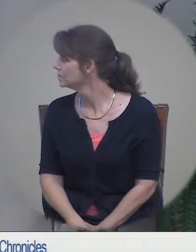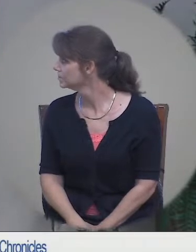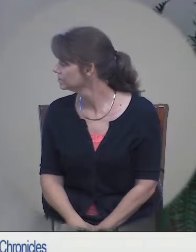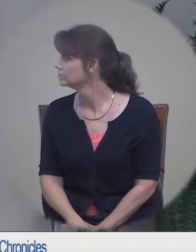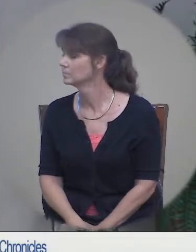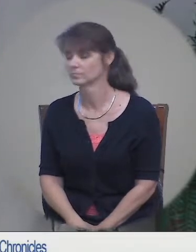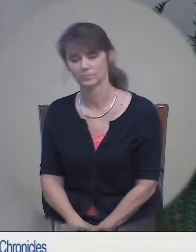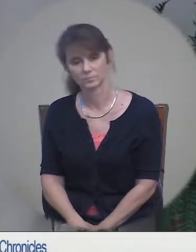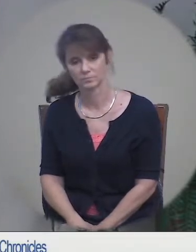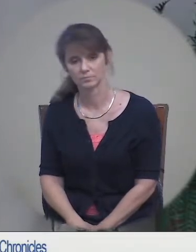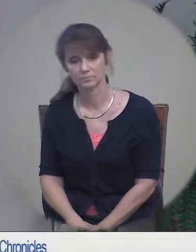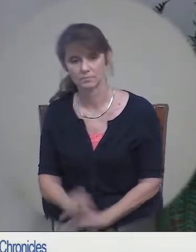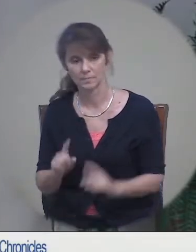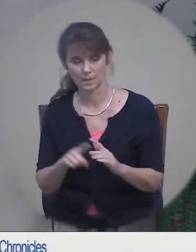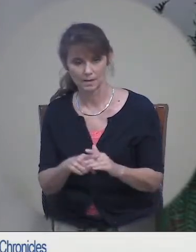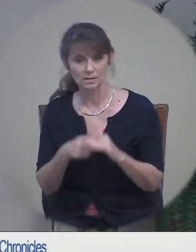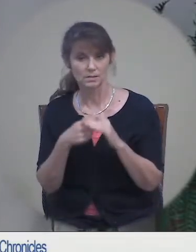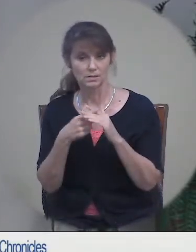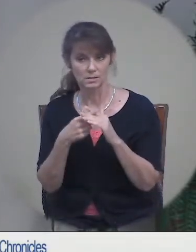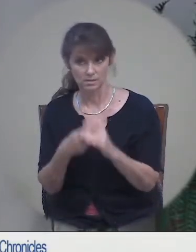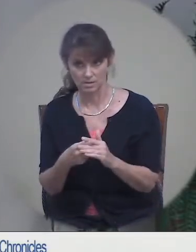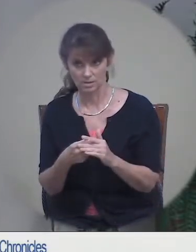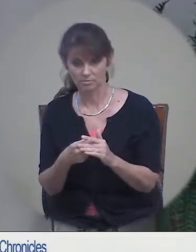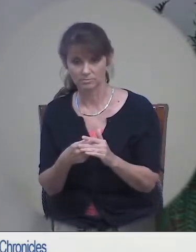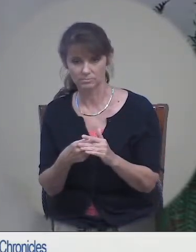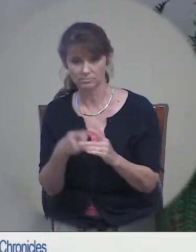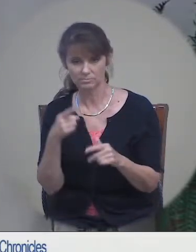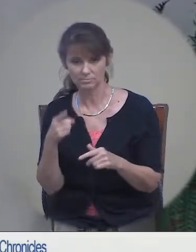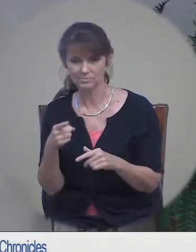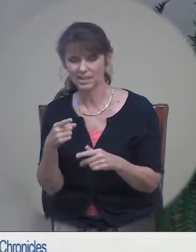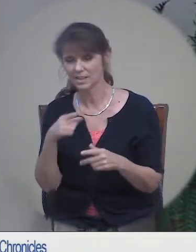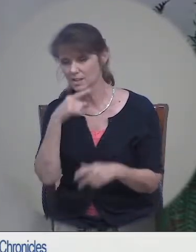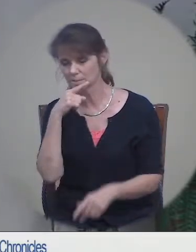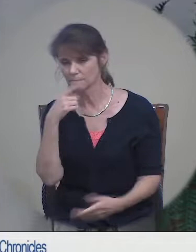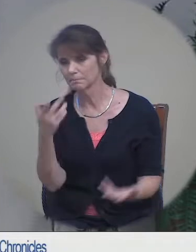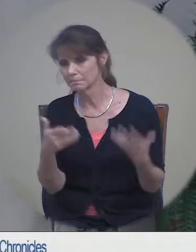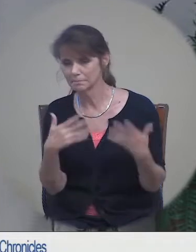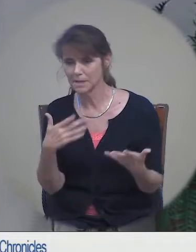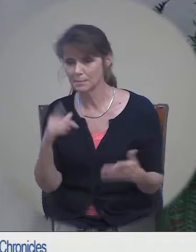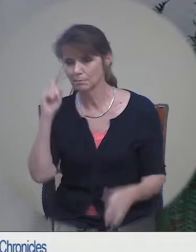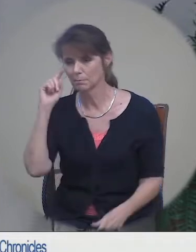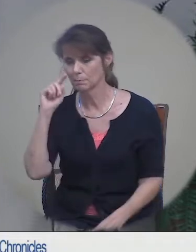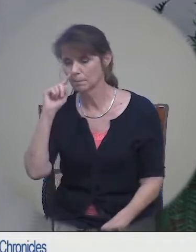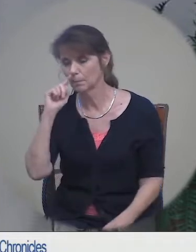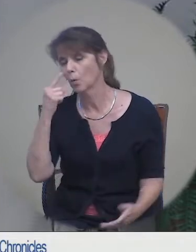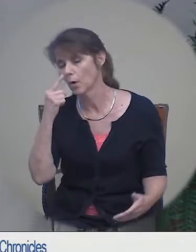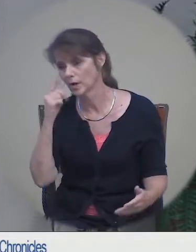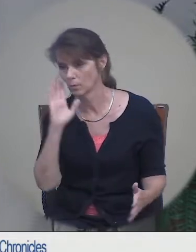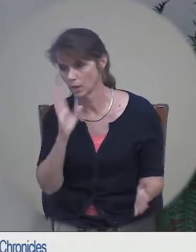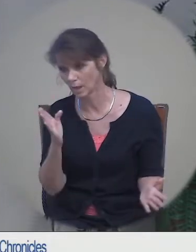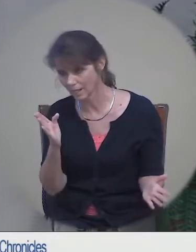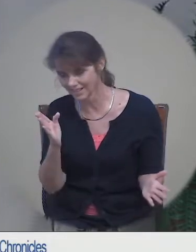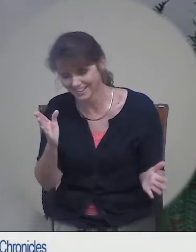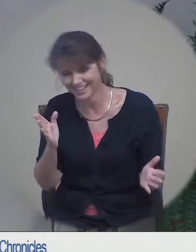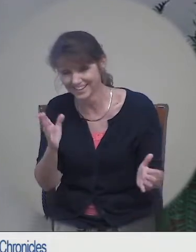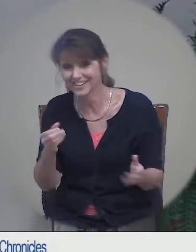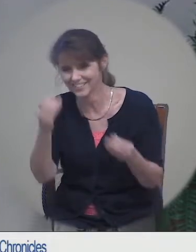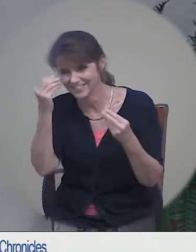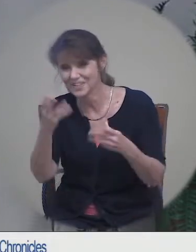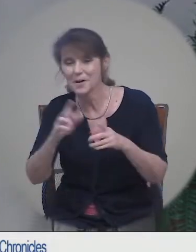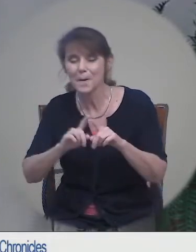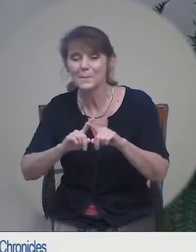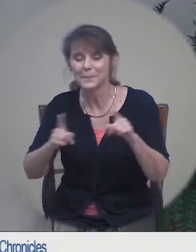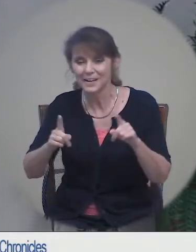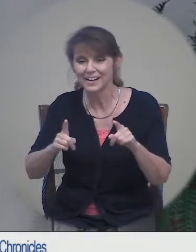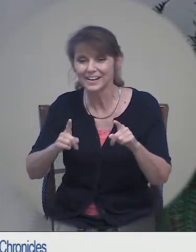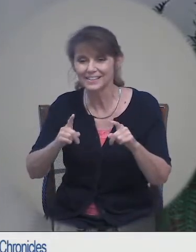So I want to begin, and this is going to be kind of dry, but I do want to begin with this because I think there's an important